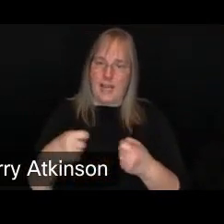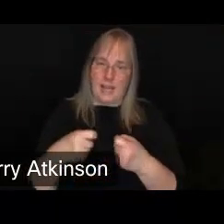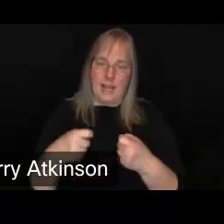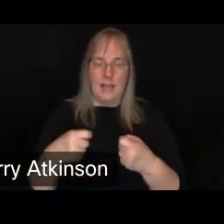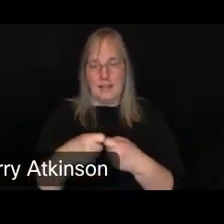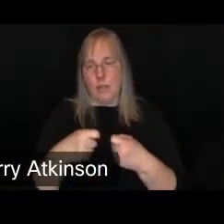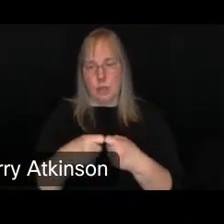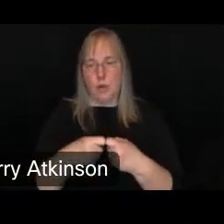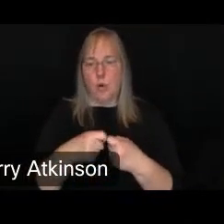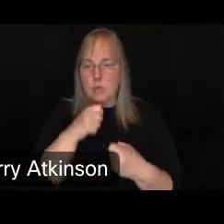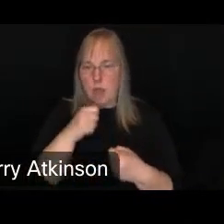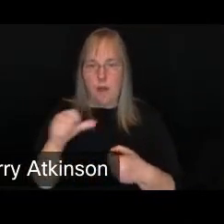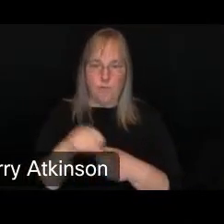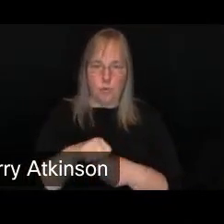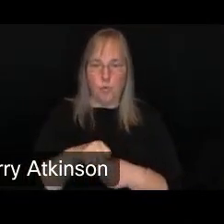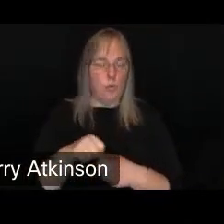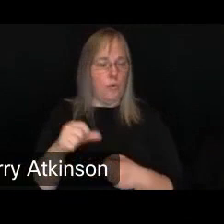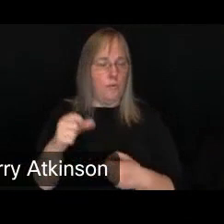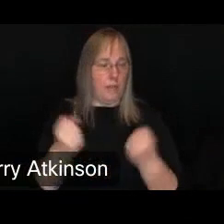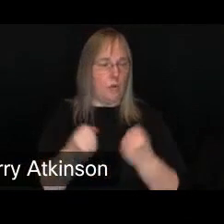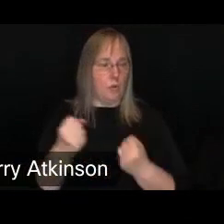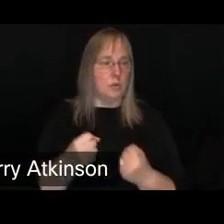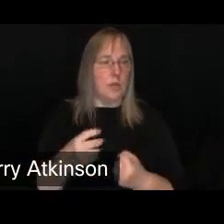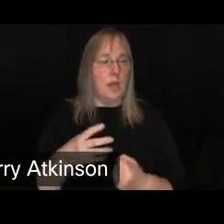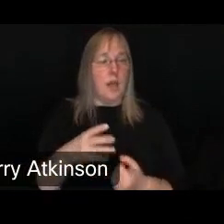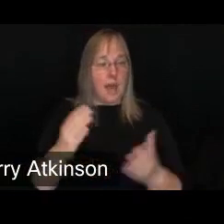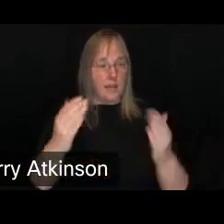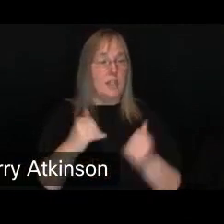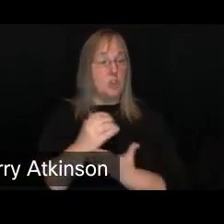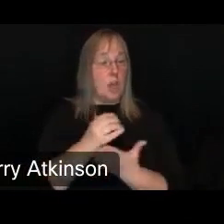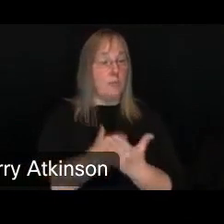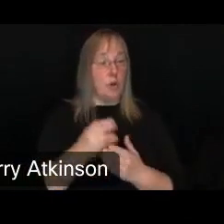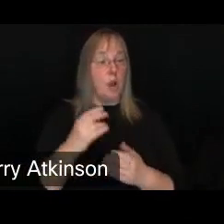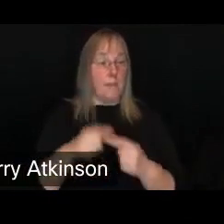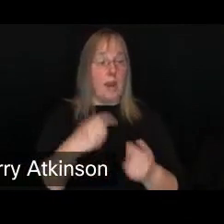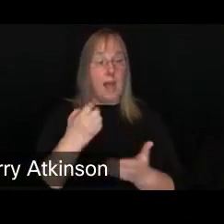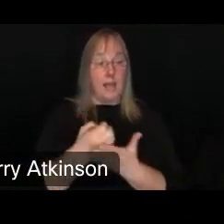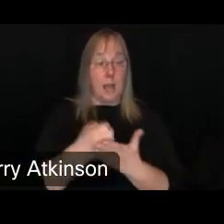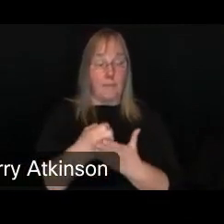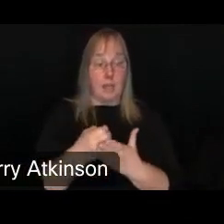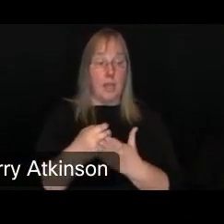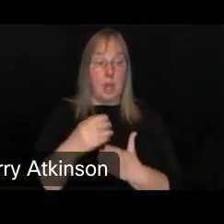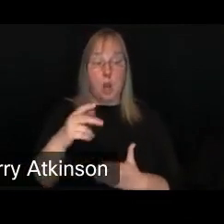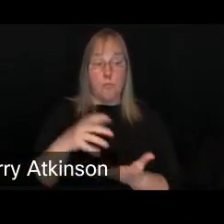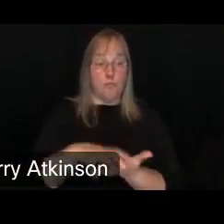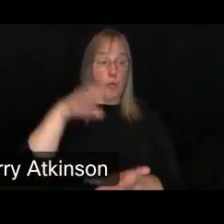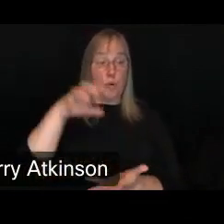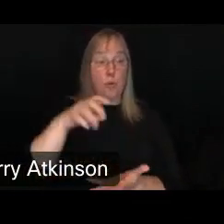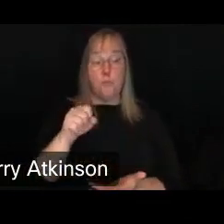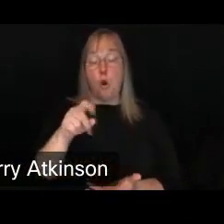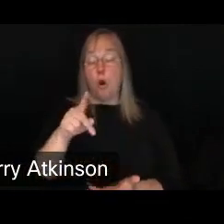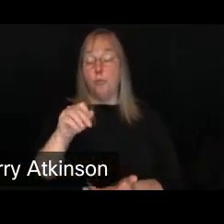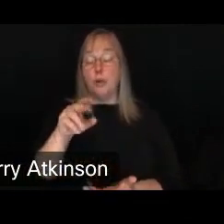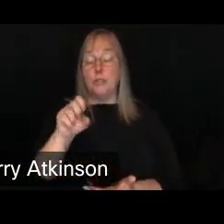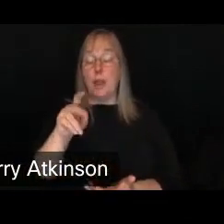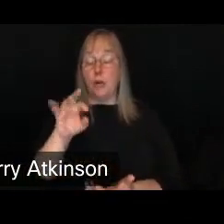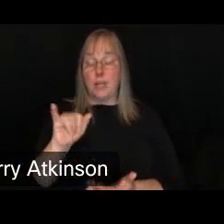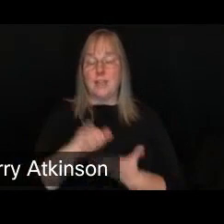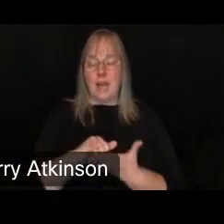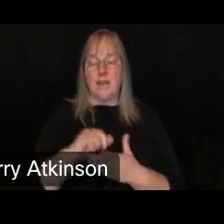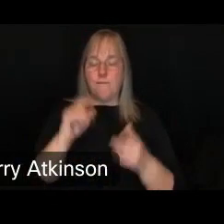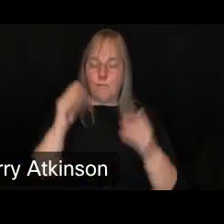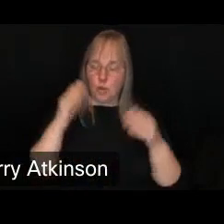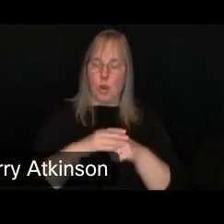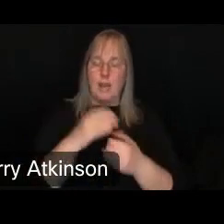chapter called Economic Prosperity, that's really focused on economic development and job growth. So through the amendment